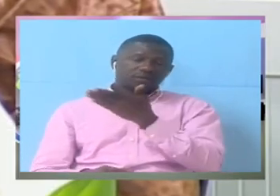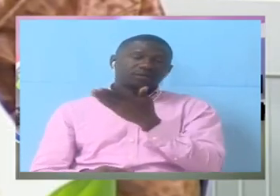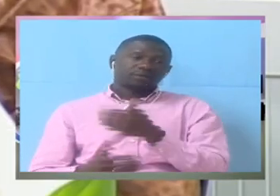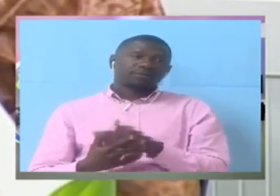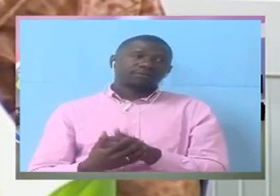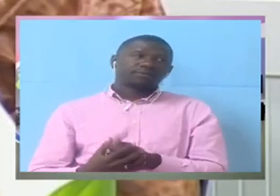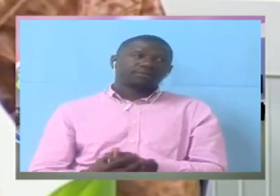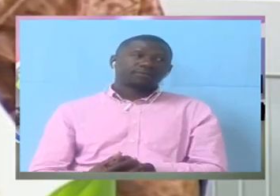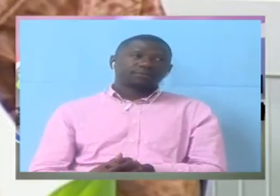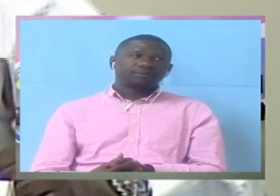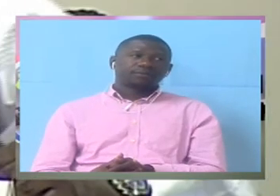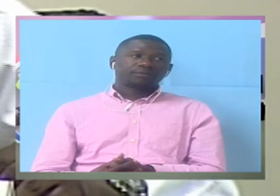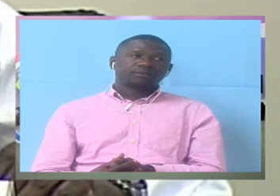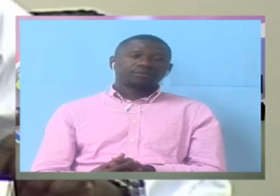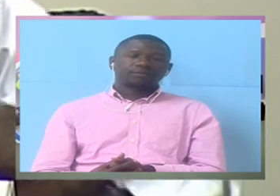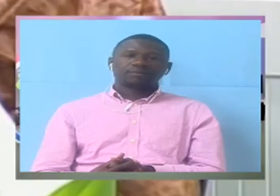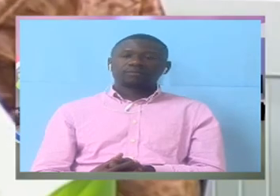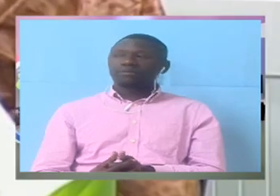years.